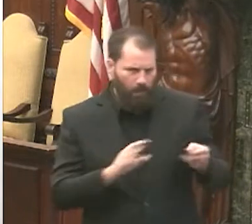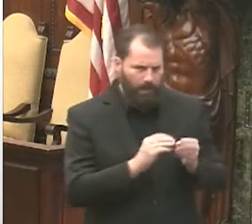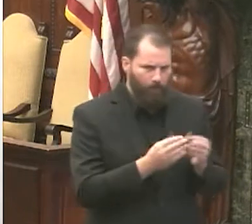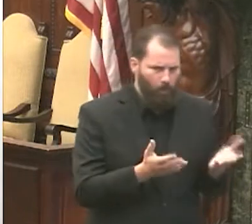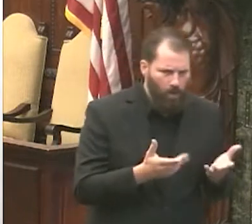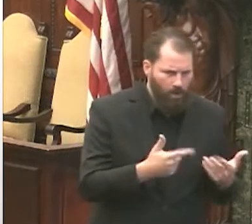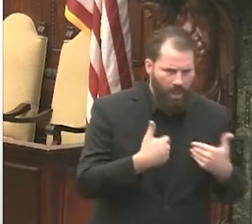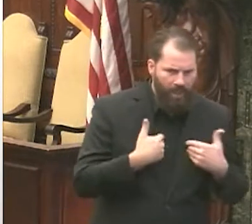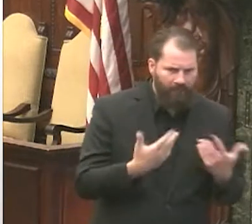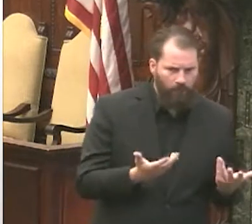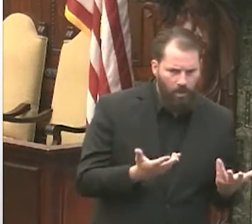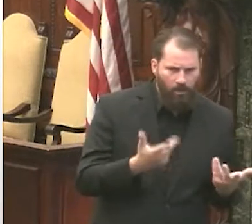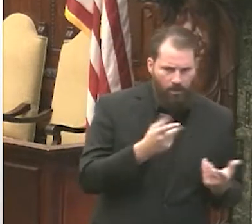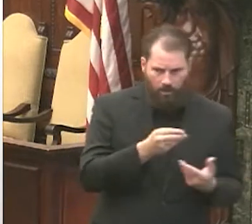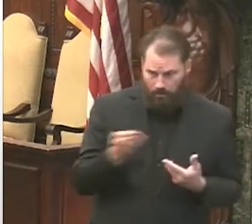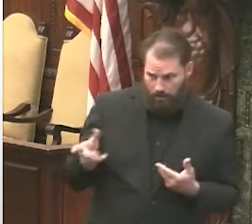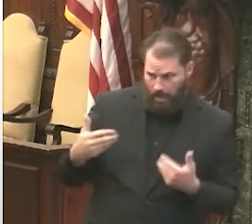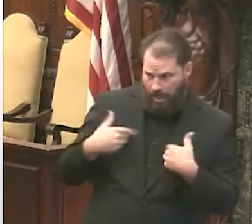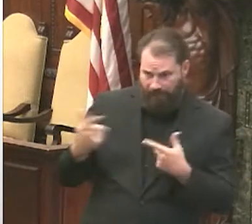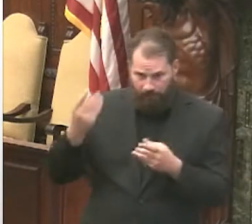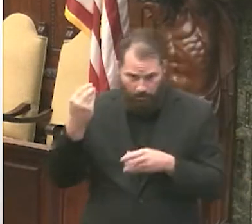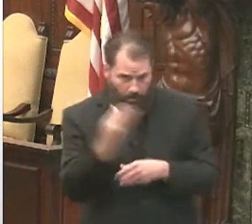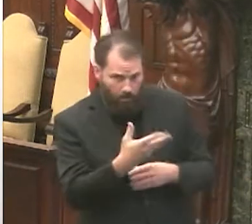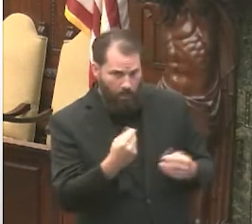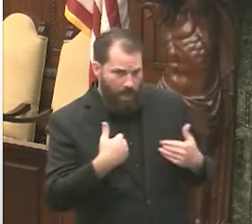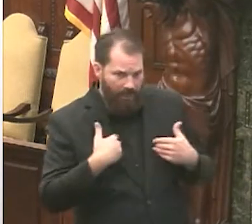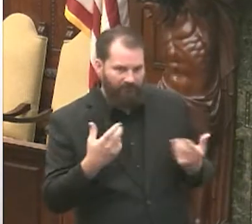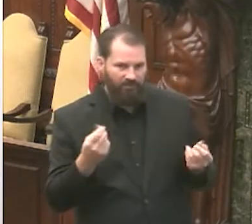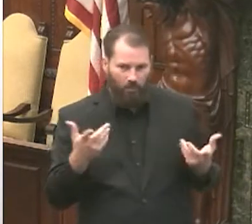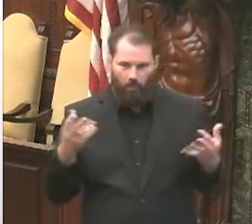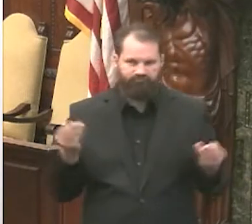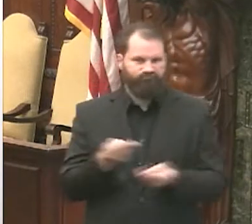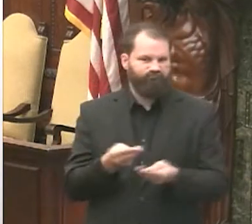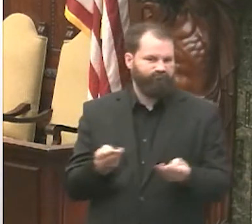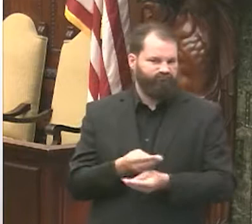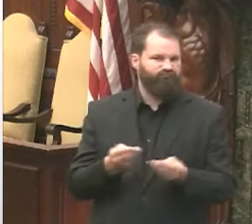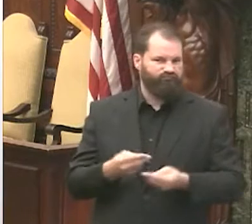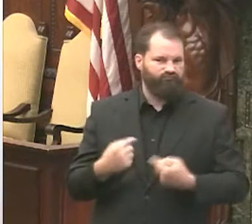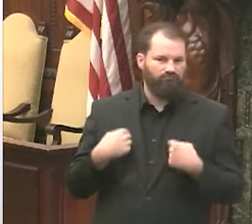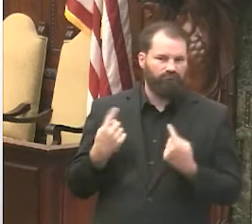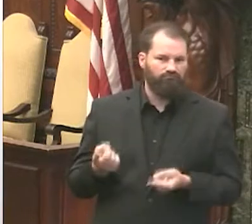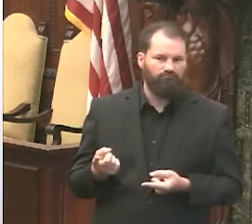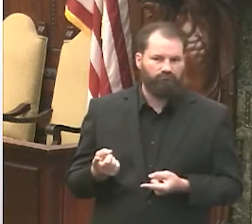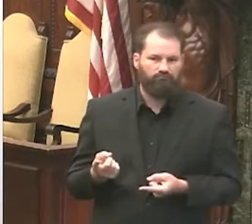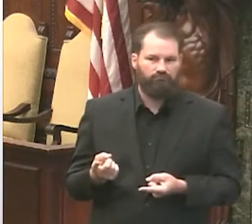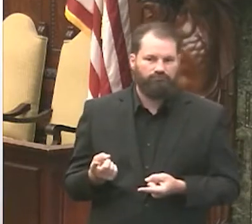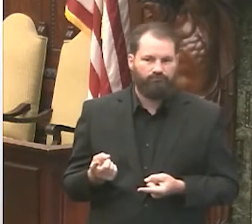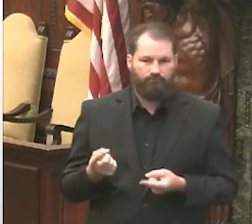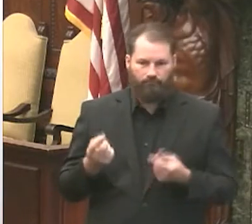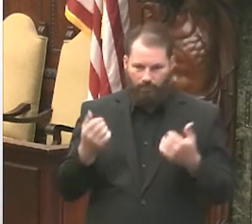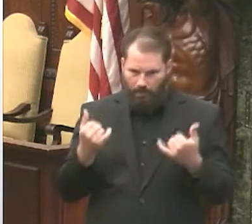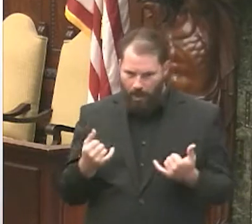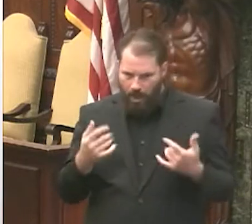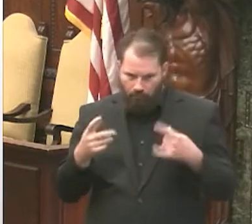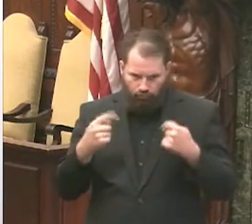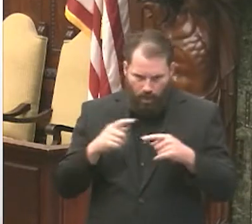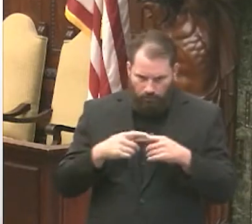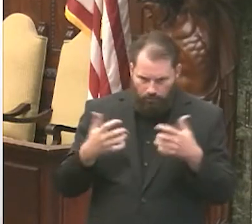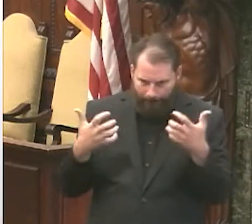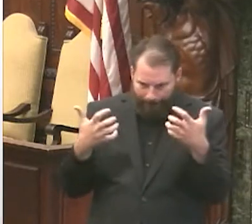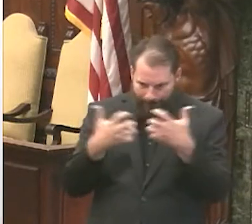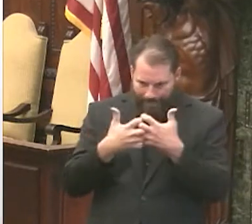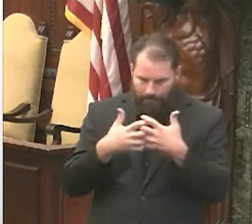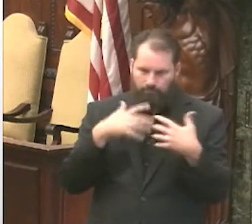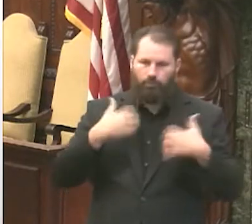them know the cases that we know that they don't have about. That matching is a complicated process. It involves computer steps and involves a